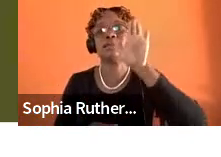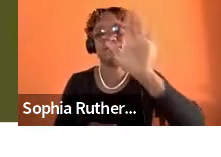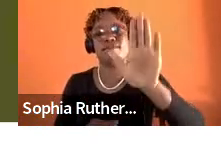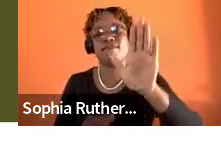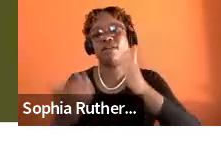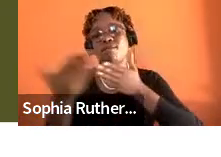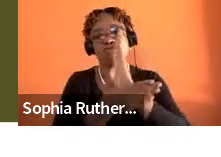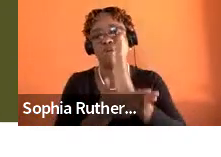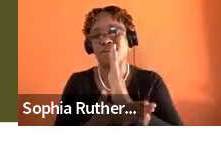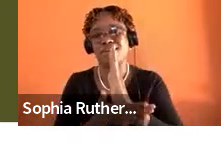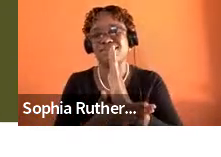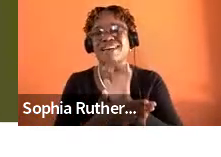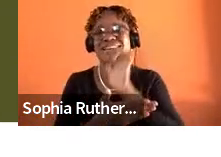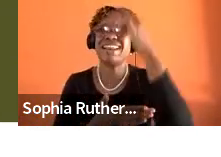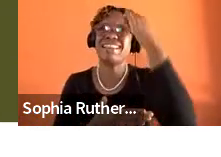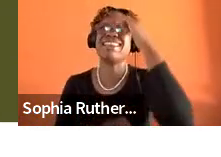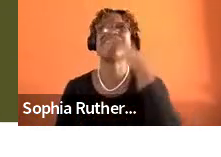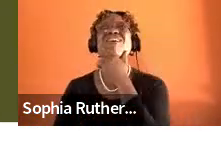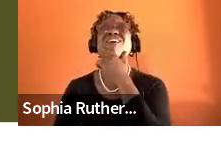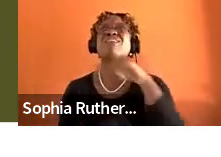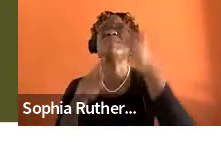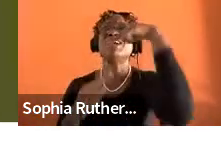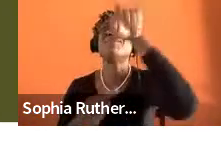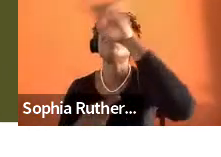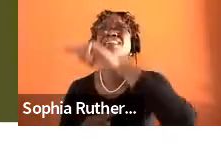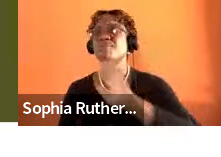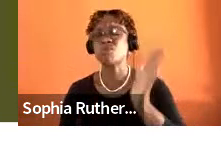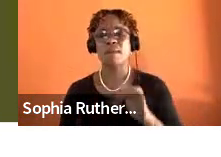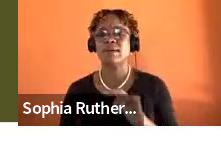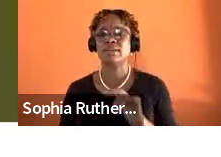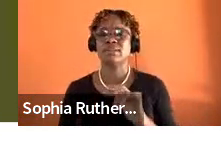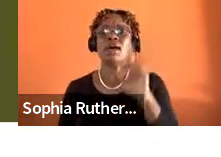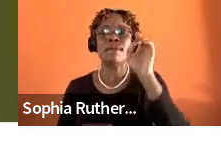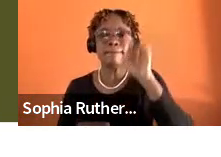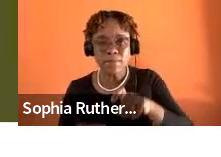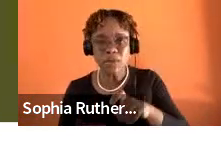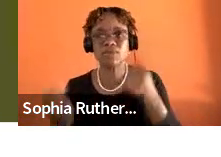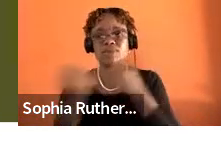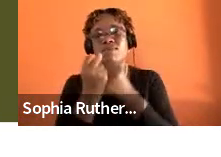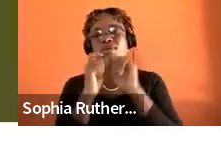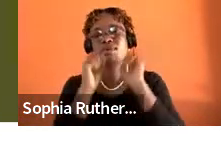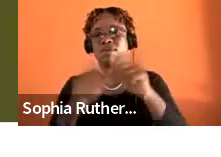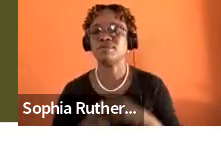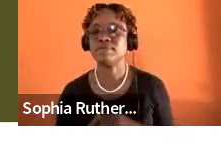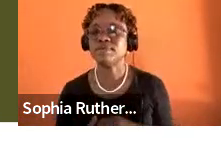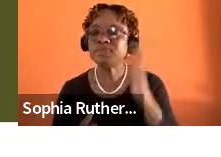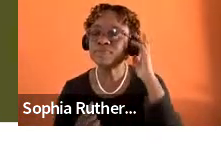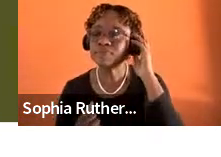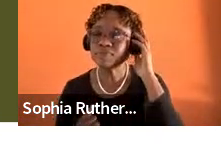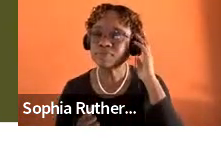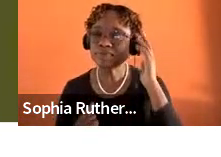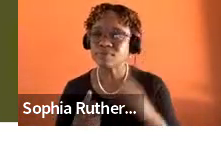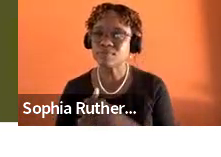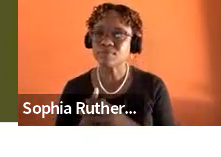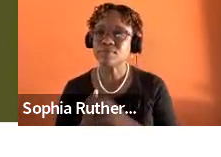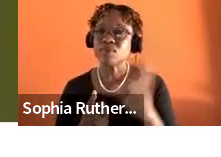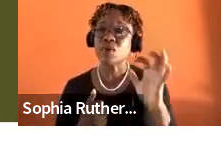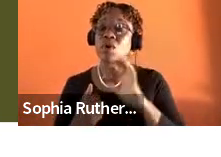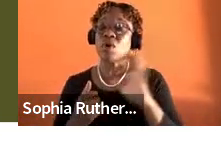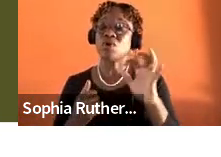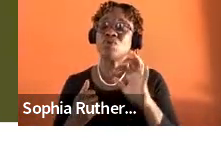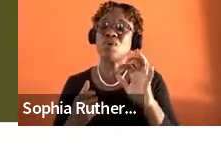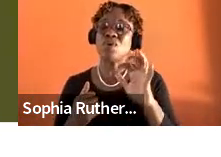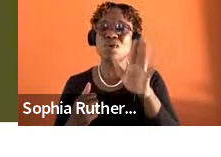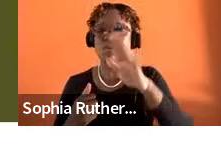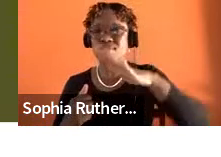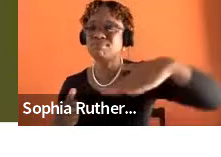special accommodation. And then the second theme is related to an upgrade in the healthcare system. This includes a physical upgrade, an